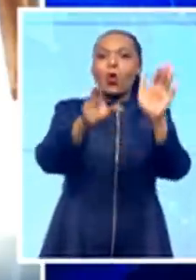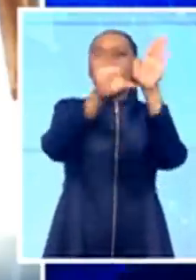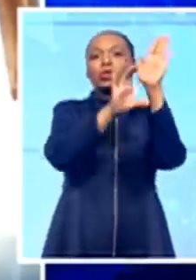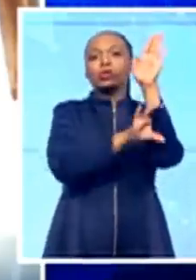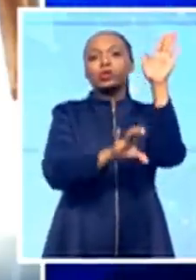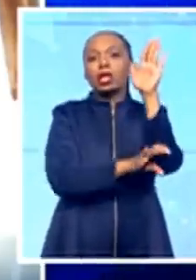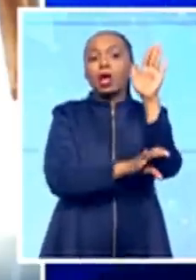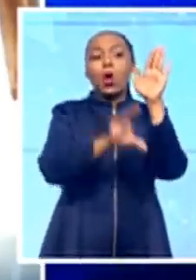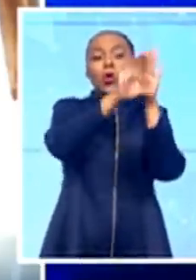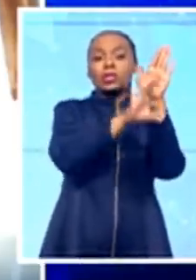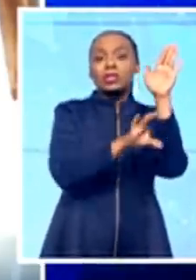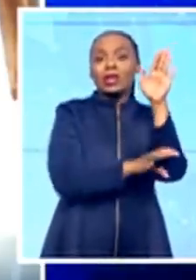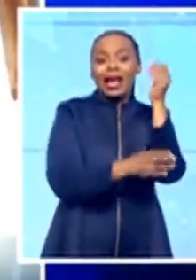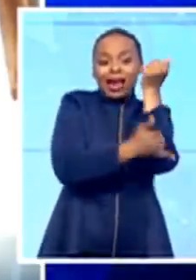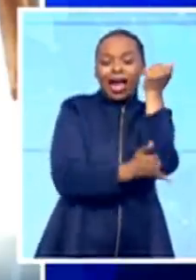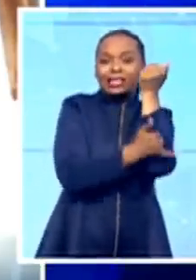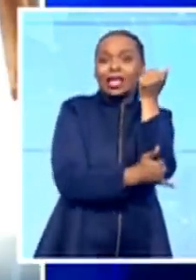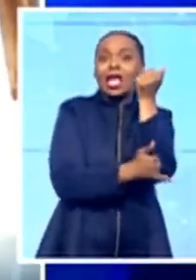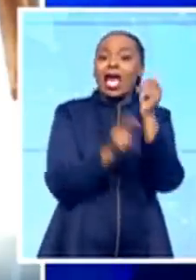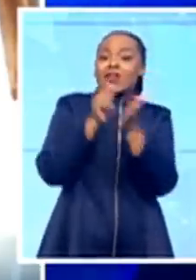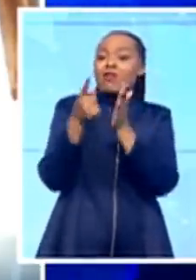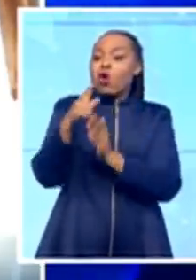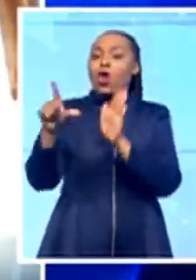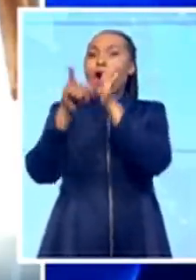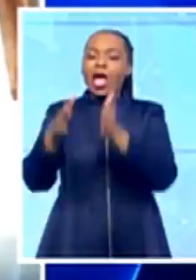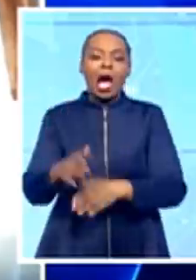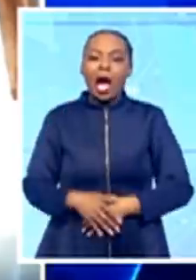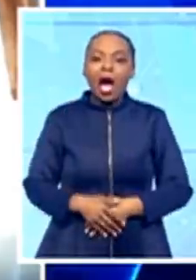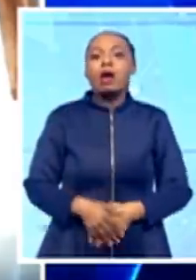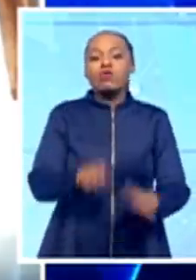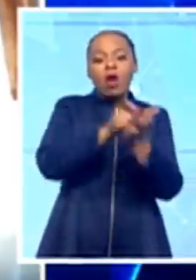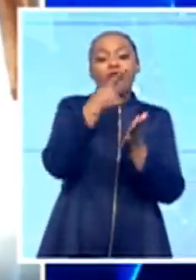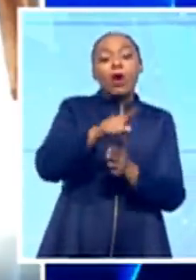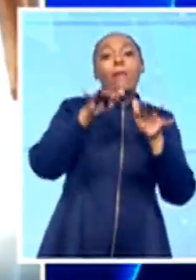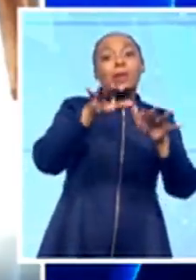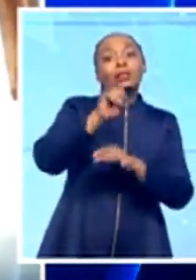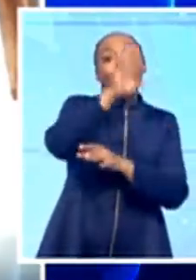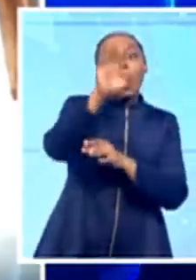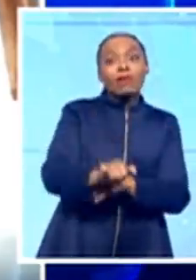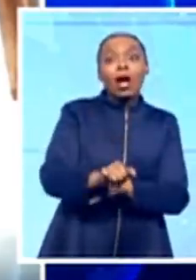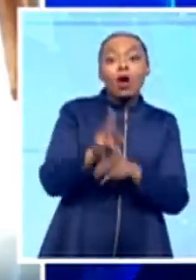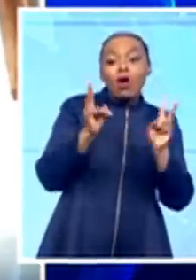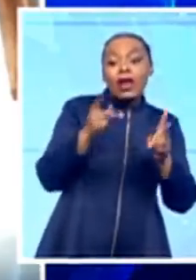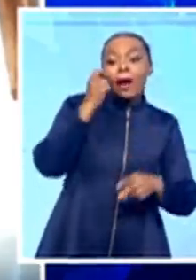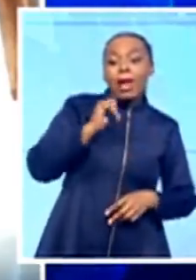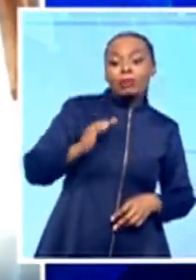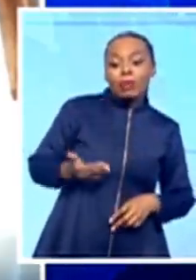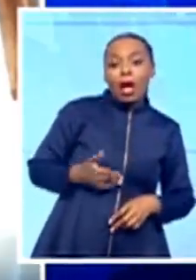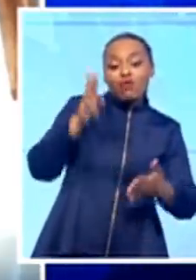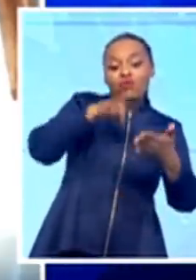people of South Africa. When we, ordinary men and women on the streets, read the Constitution, we can see very